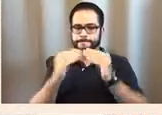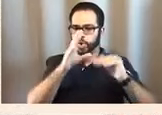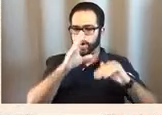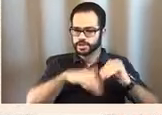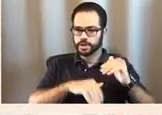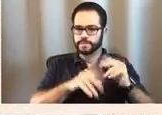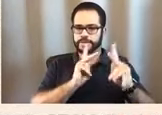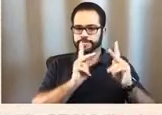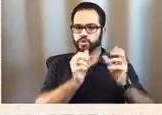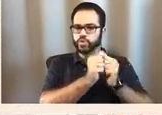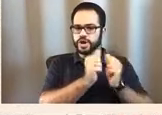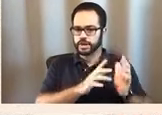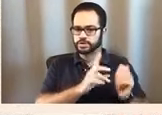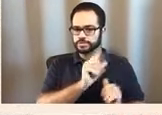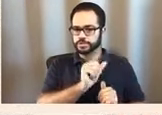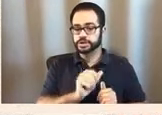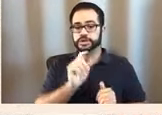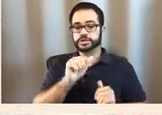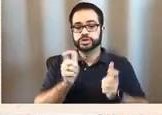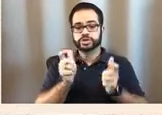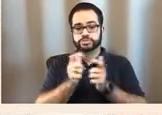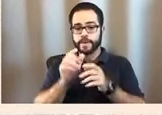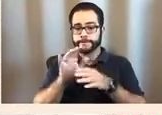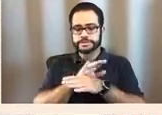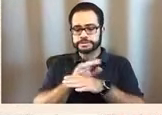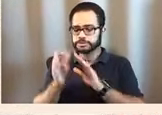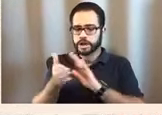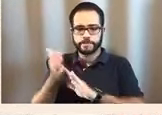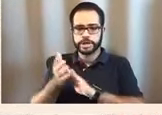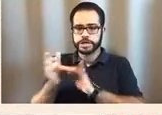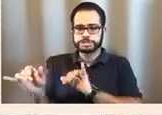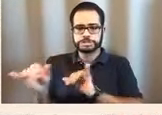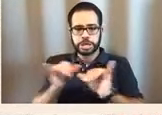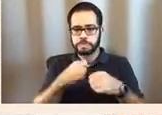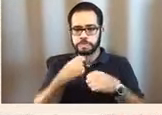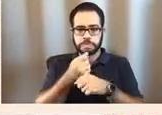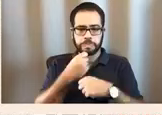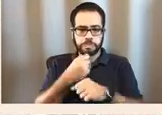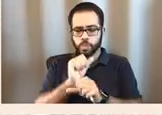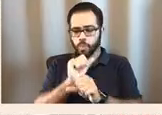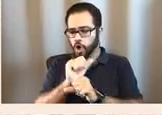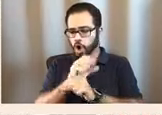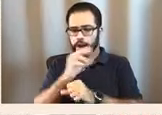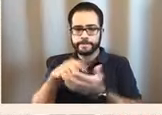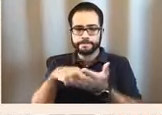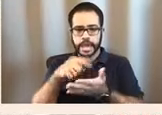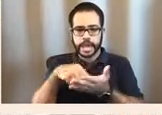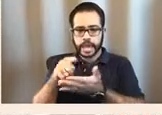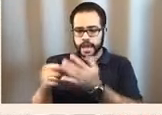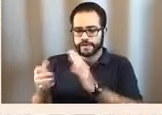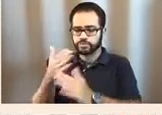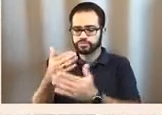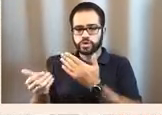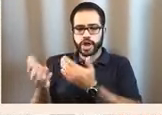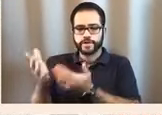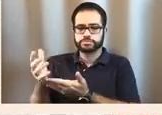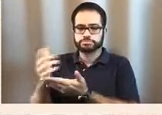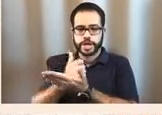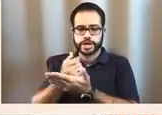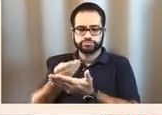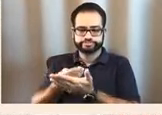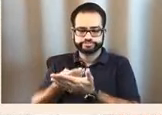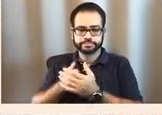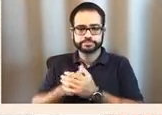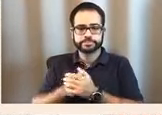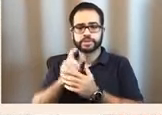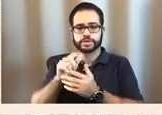small business operates like any business, generating work and paying employees from revenues received, and the small business is located within